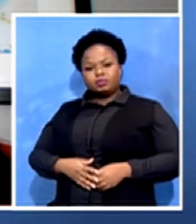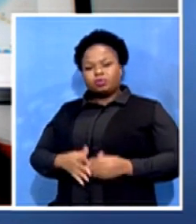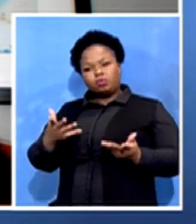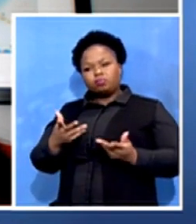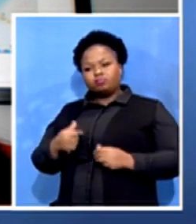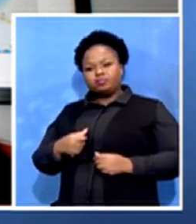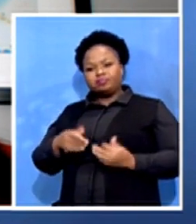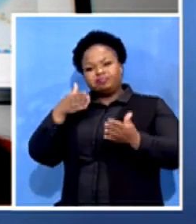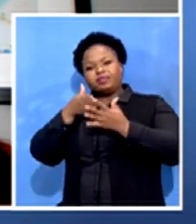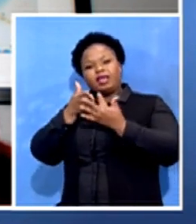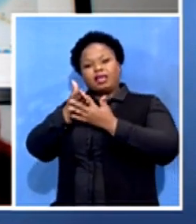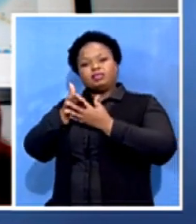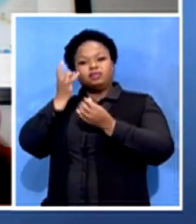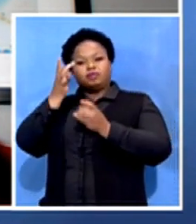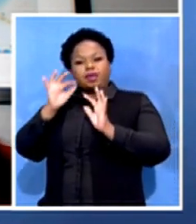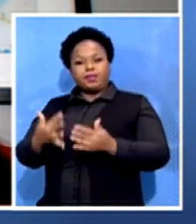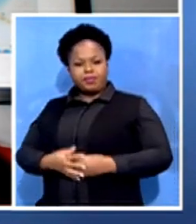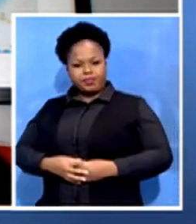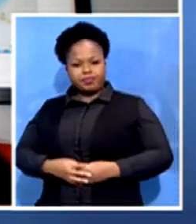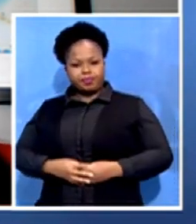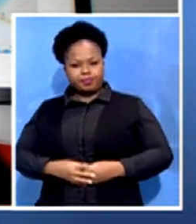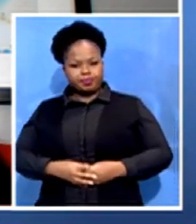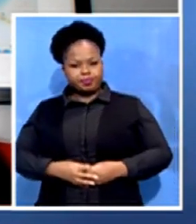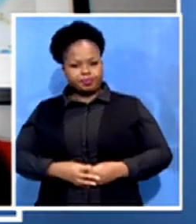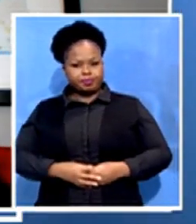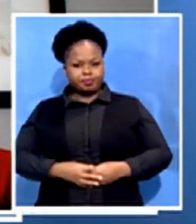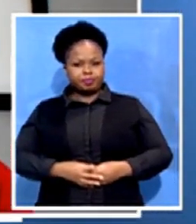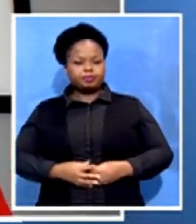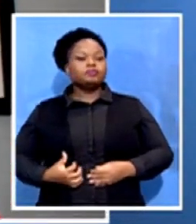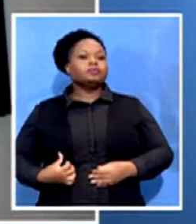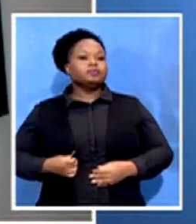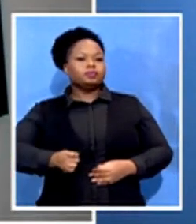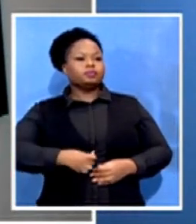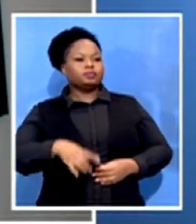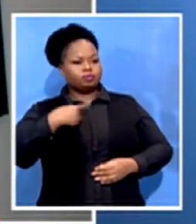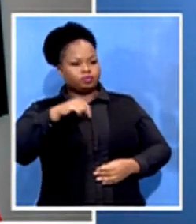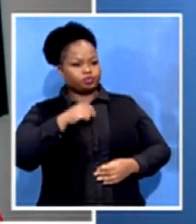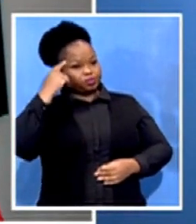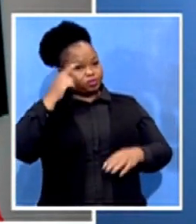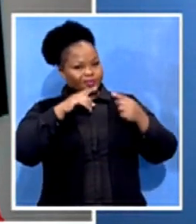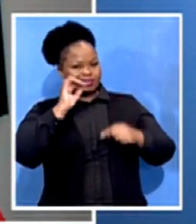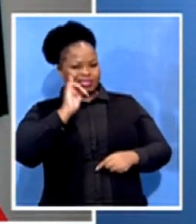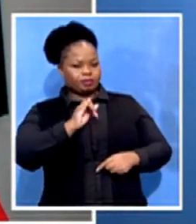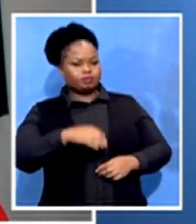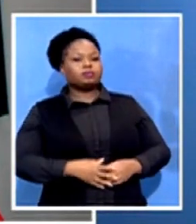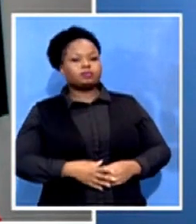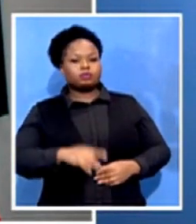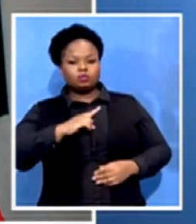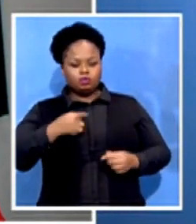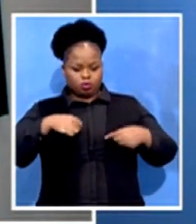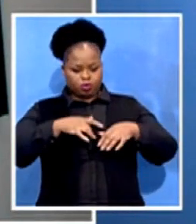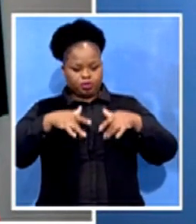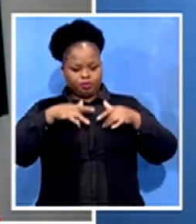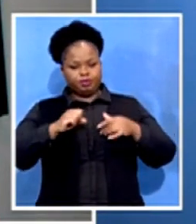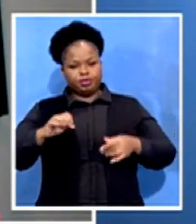app? So we have thought about that already. Obviously, we live in South Africa and we need to consider all